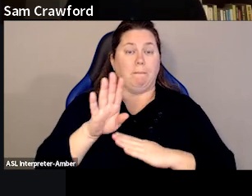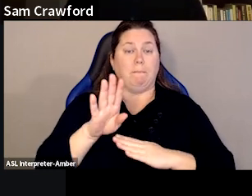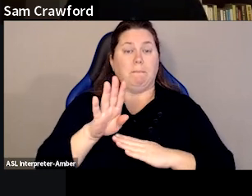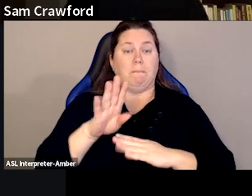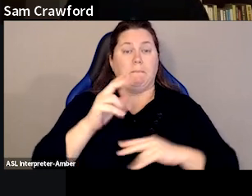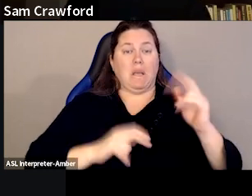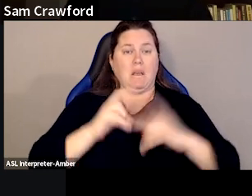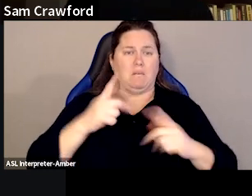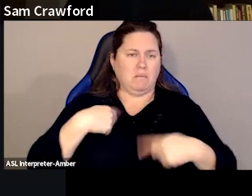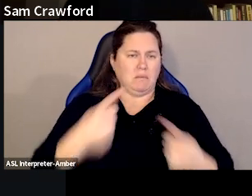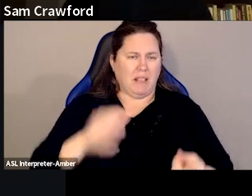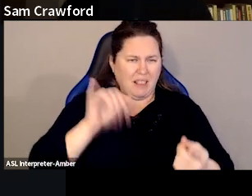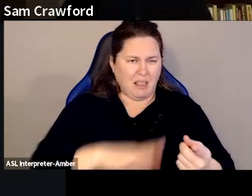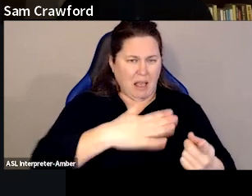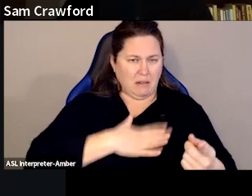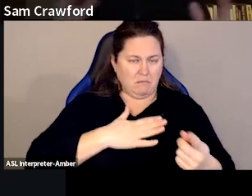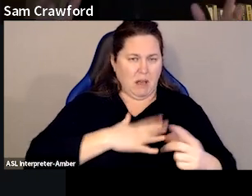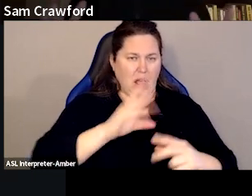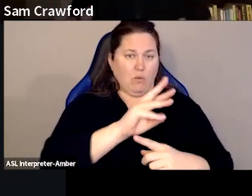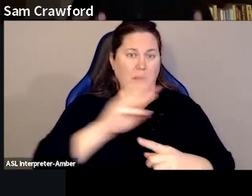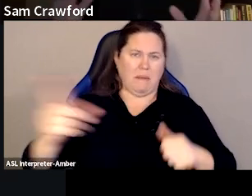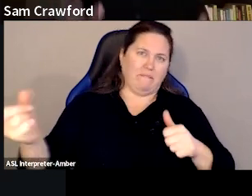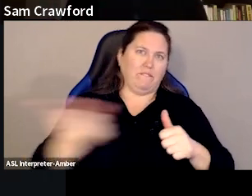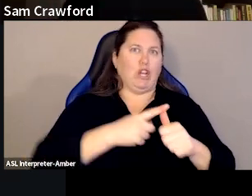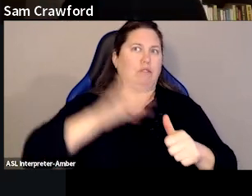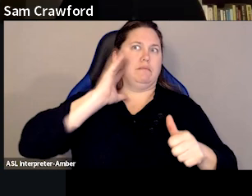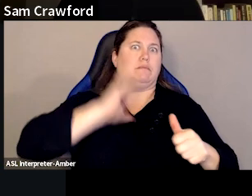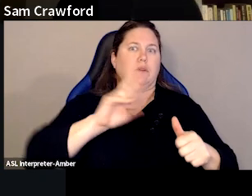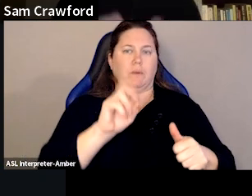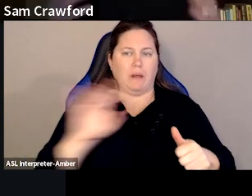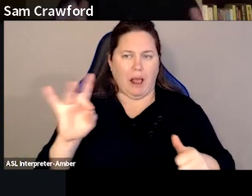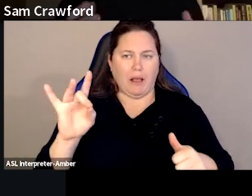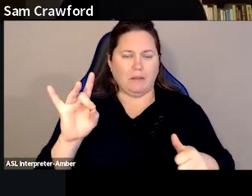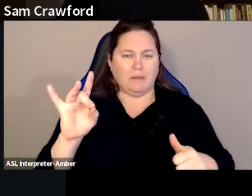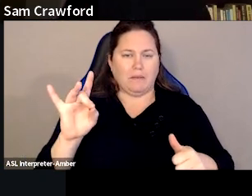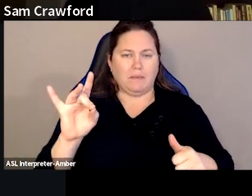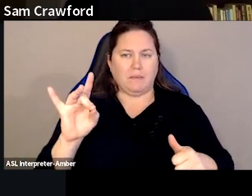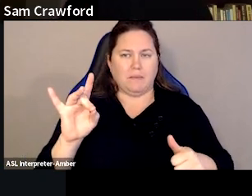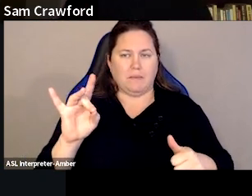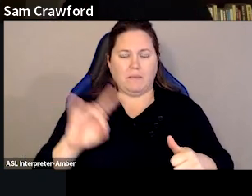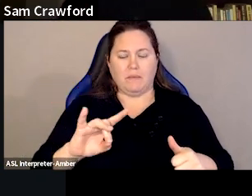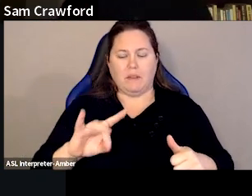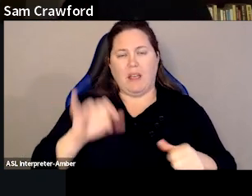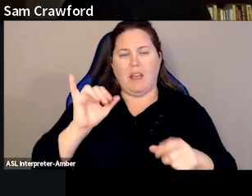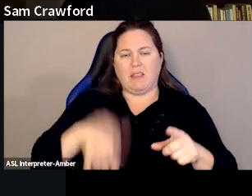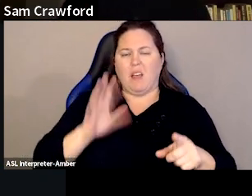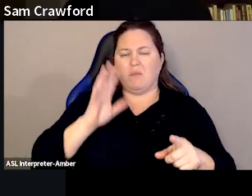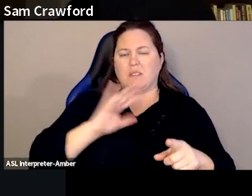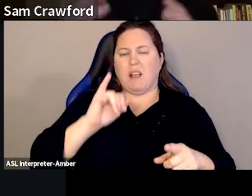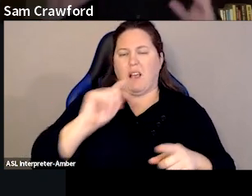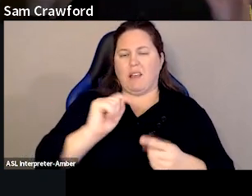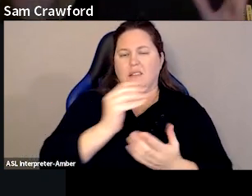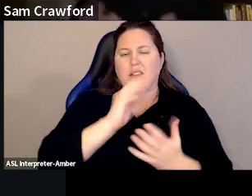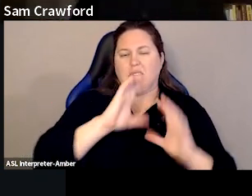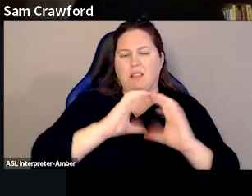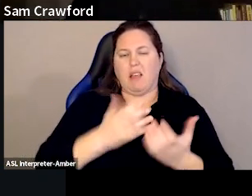first website, which was built in 2008. Long story short, I built this during an IT lesson in school when the teacher